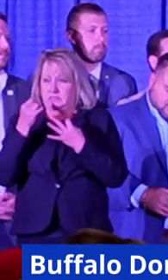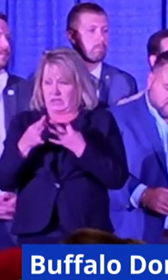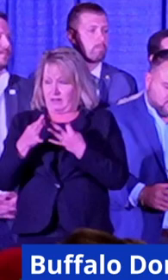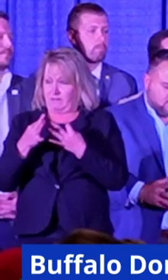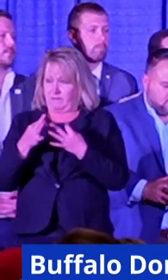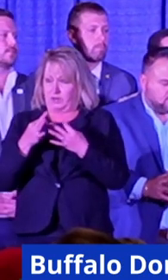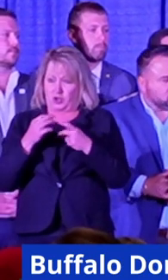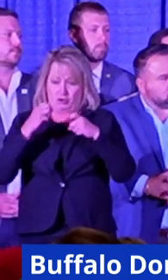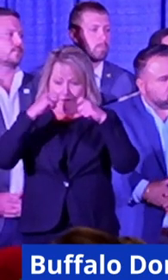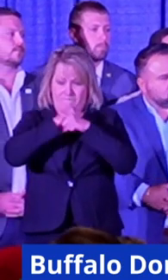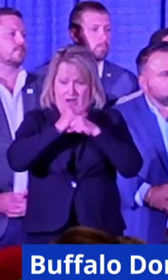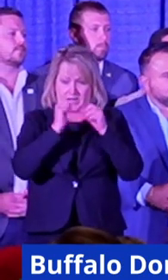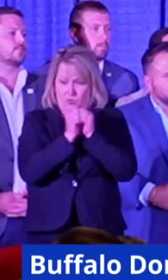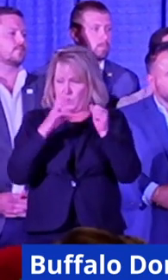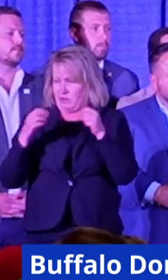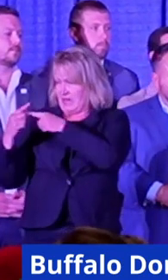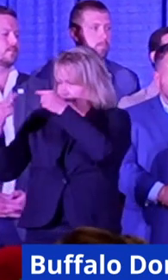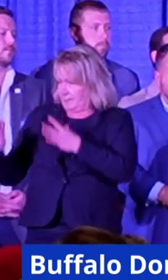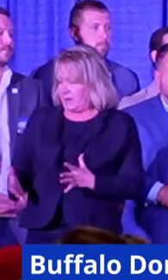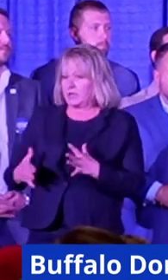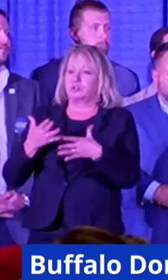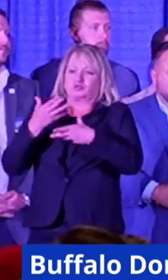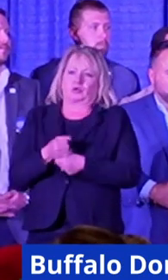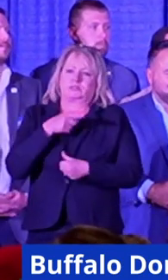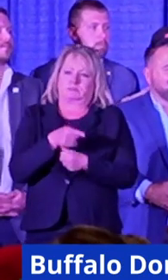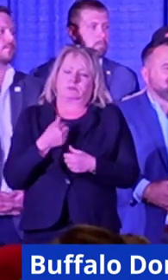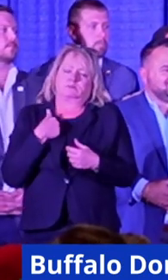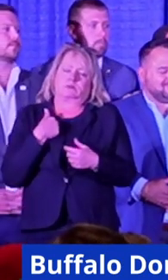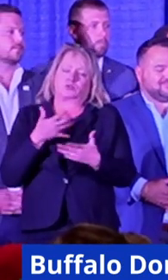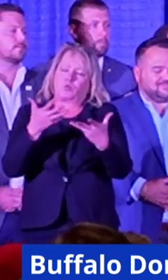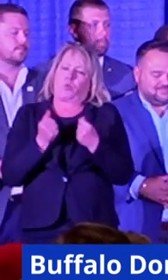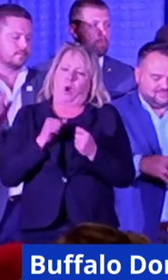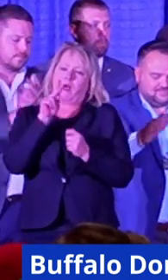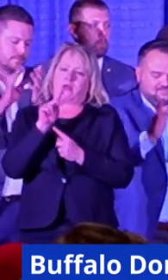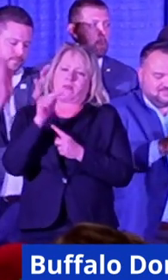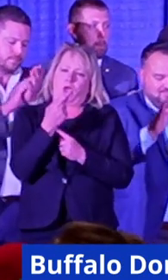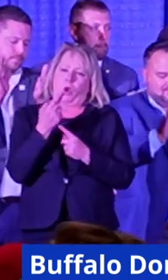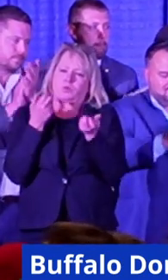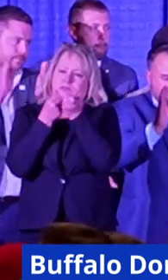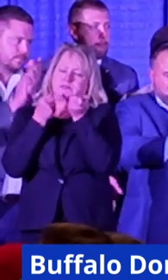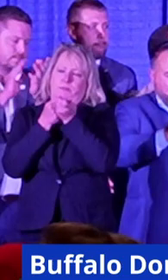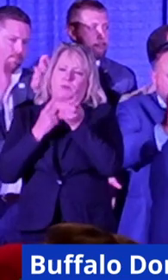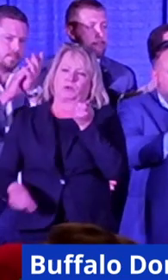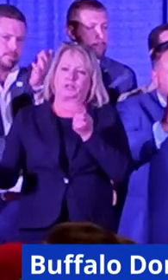in a foxhole, trust me, you want Kathy Hochul at your side.